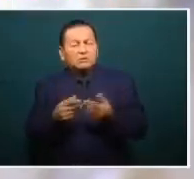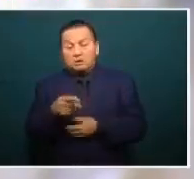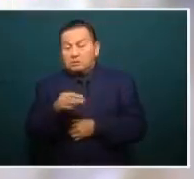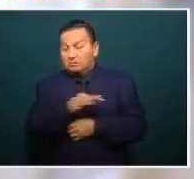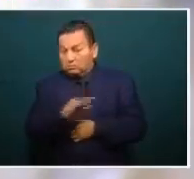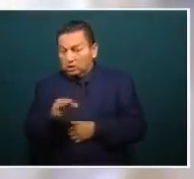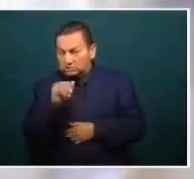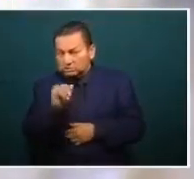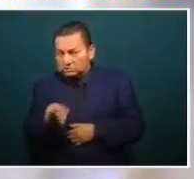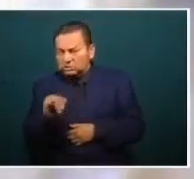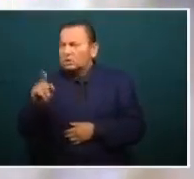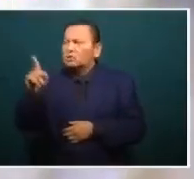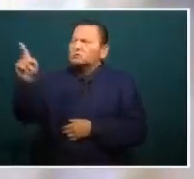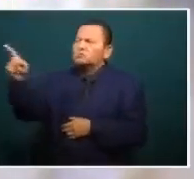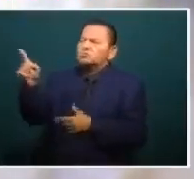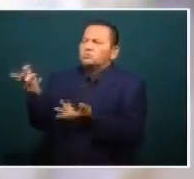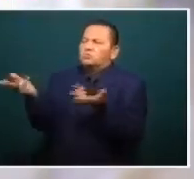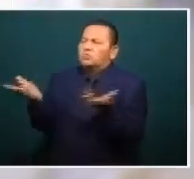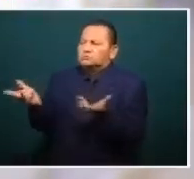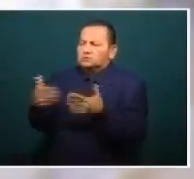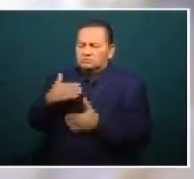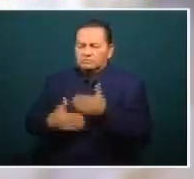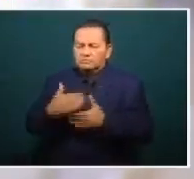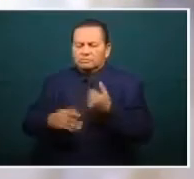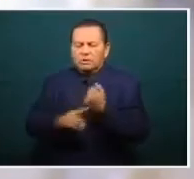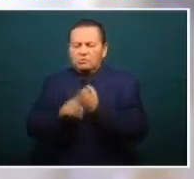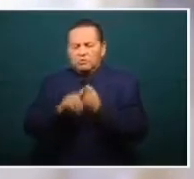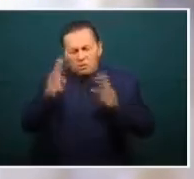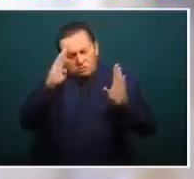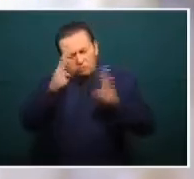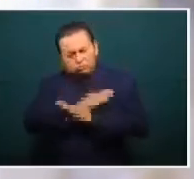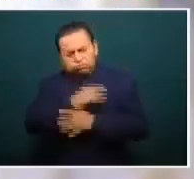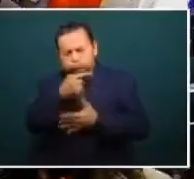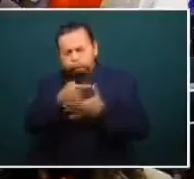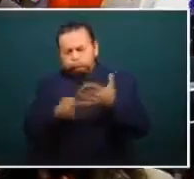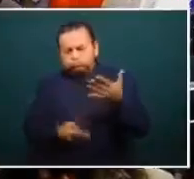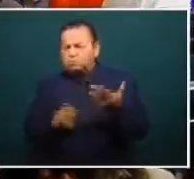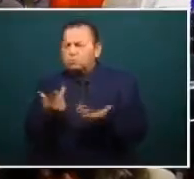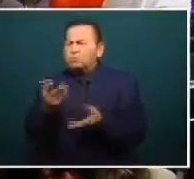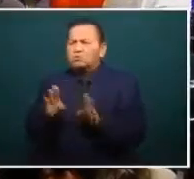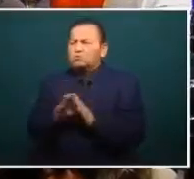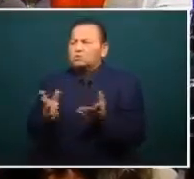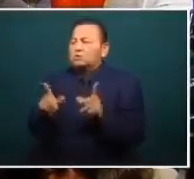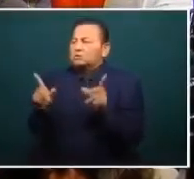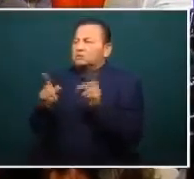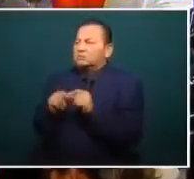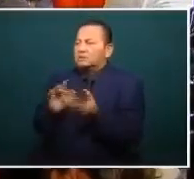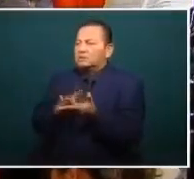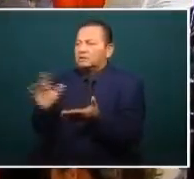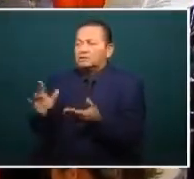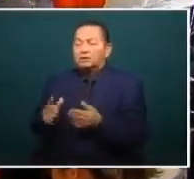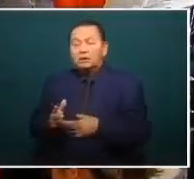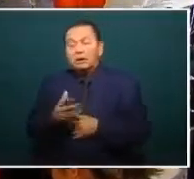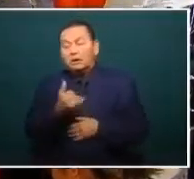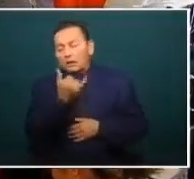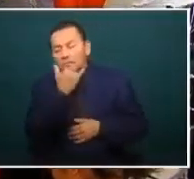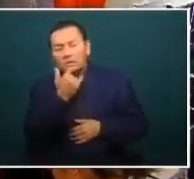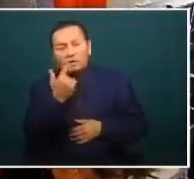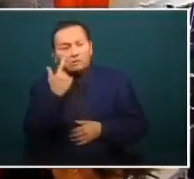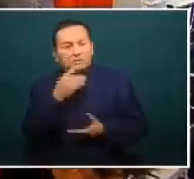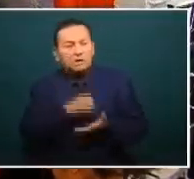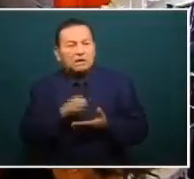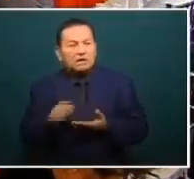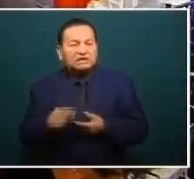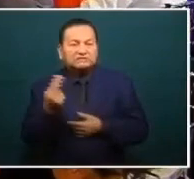So there's some internal problems with water and companies that are hoarding and controlling water.